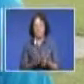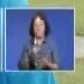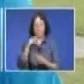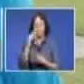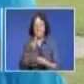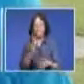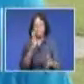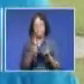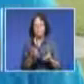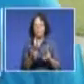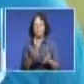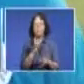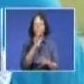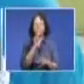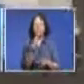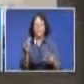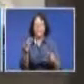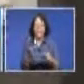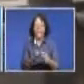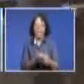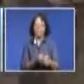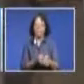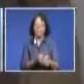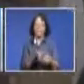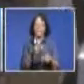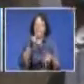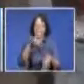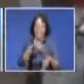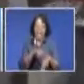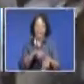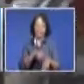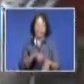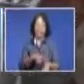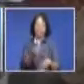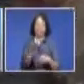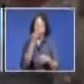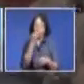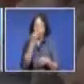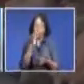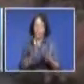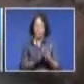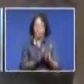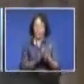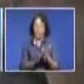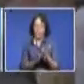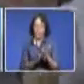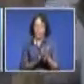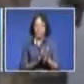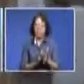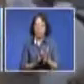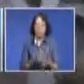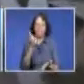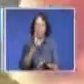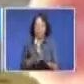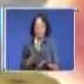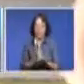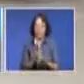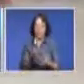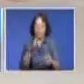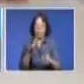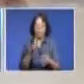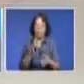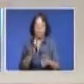that not every case of food poisoning with conch is Vibrio. And